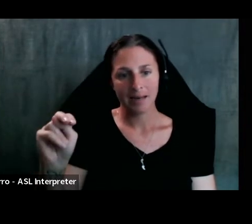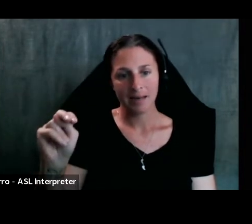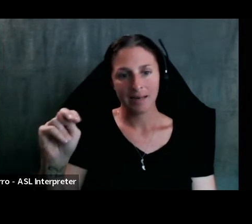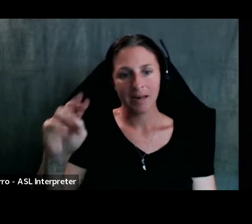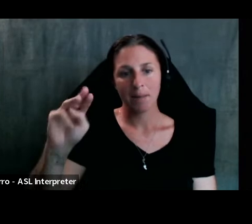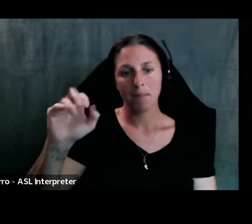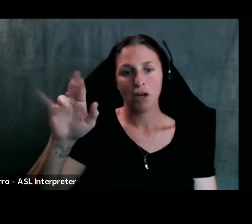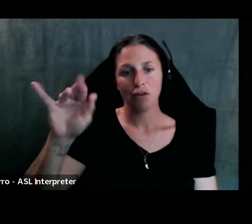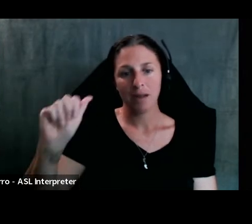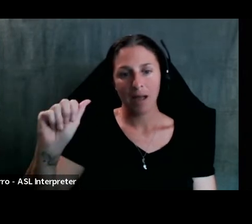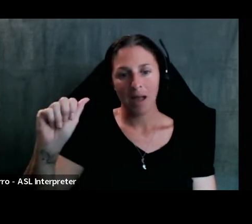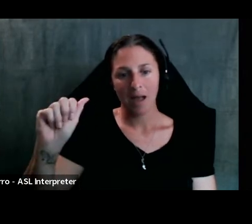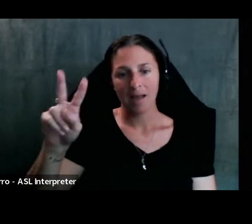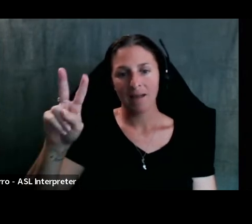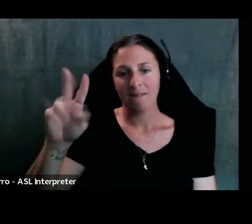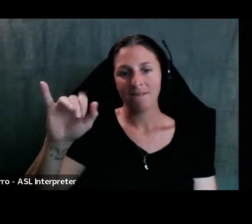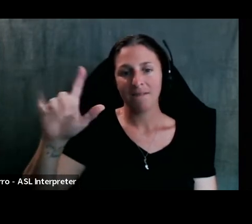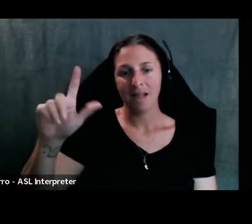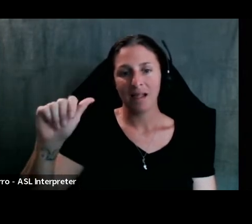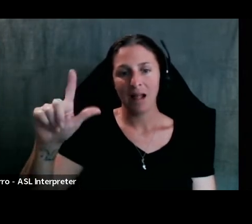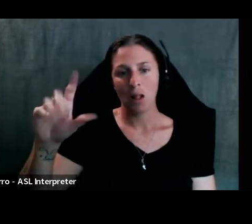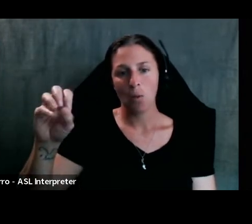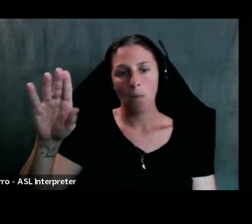Maria Villalobos.